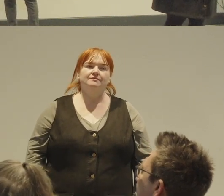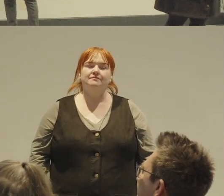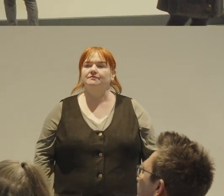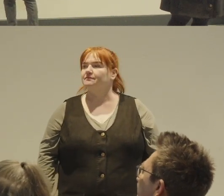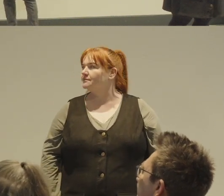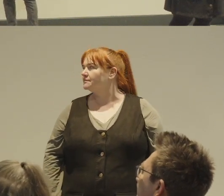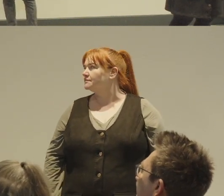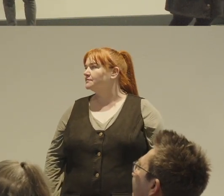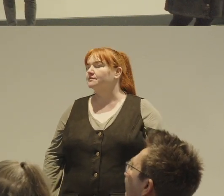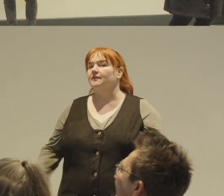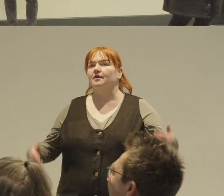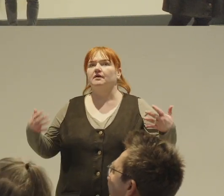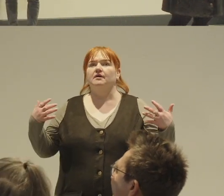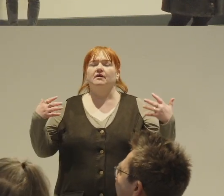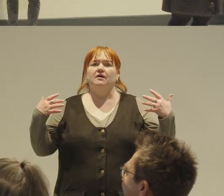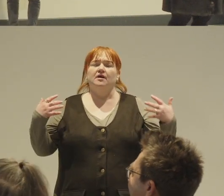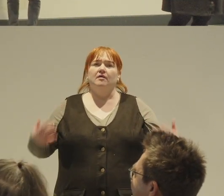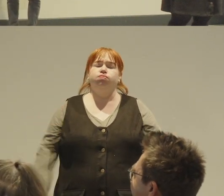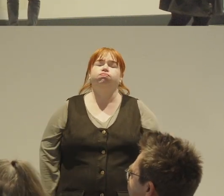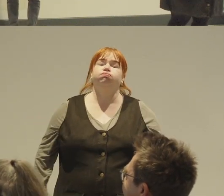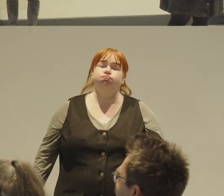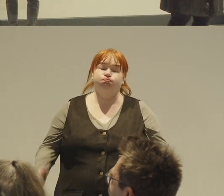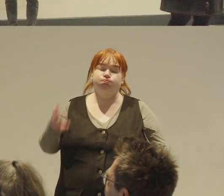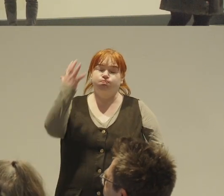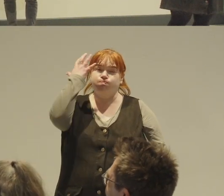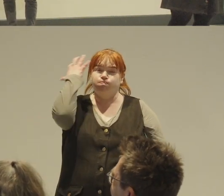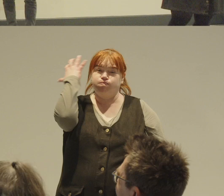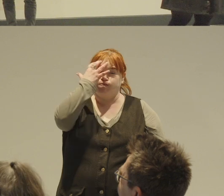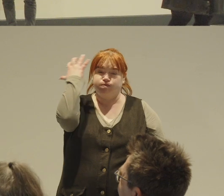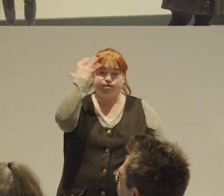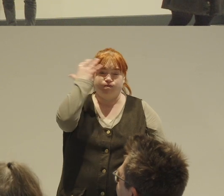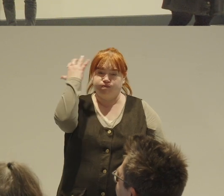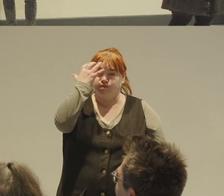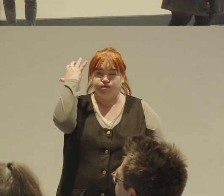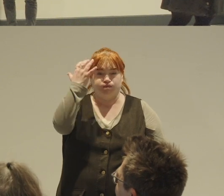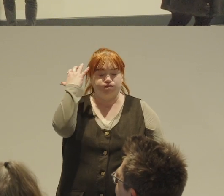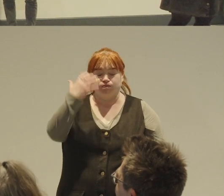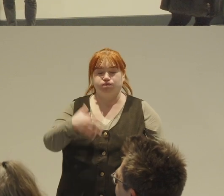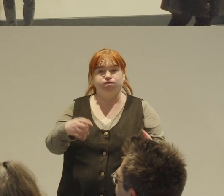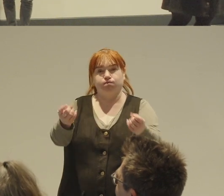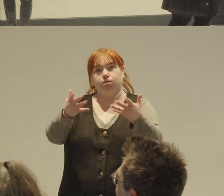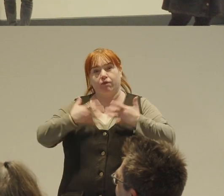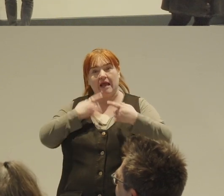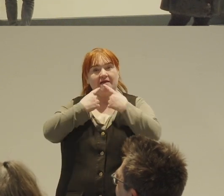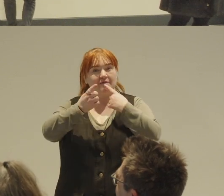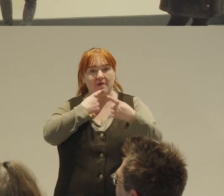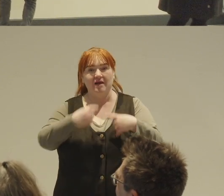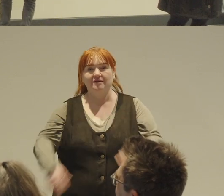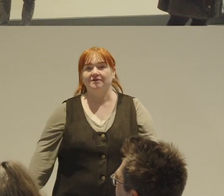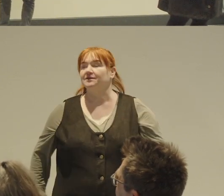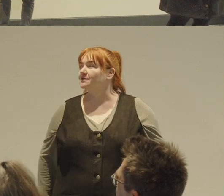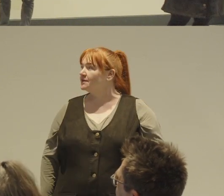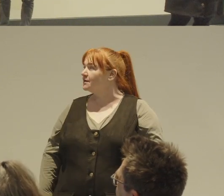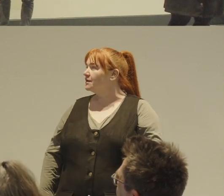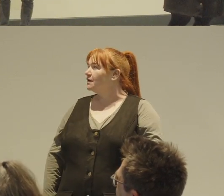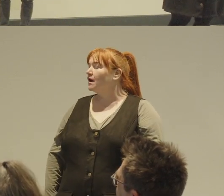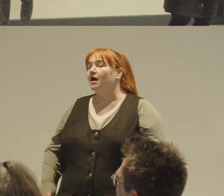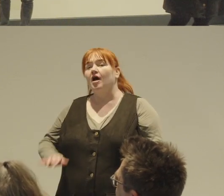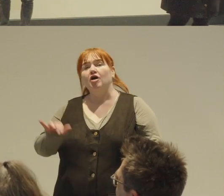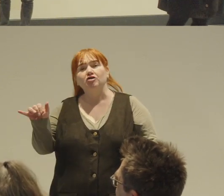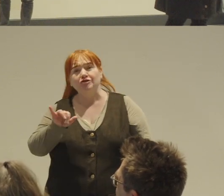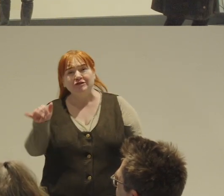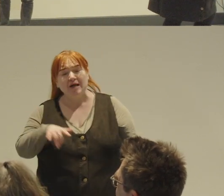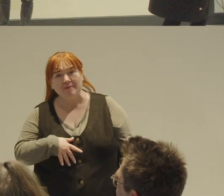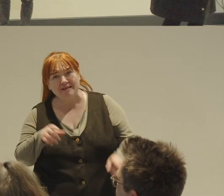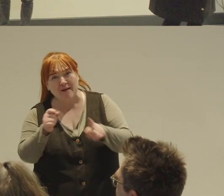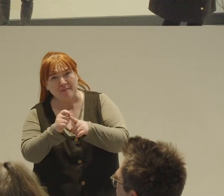Sorry. Wow. Another mind-blowing. Wow. Well, you know what? Sometimes, Patch, I